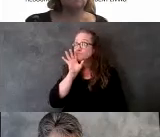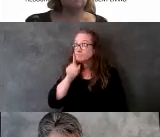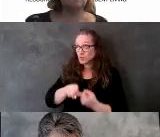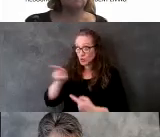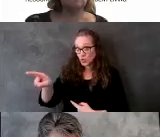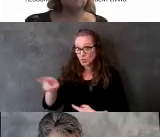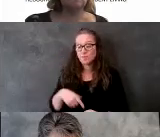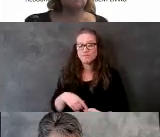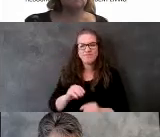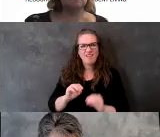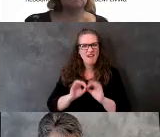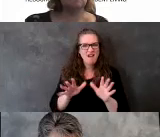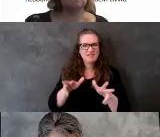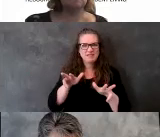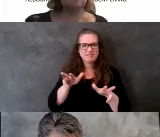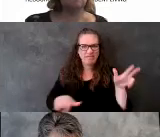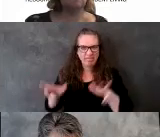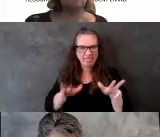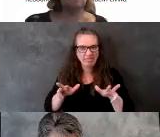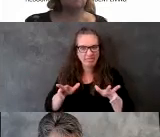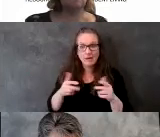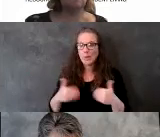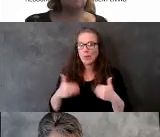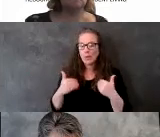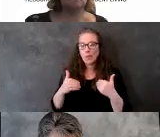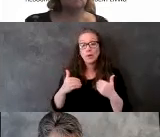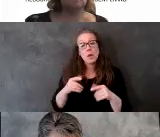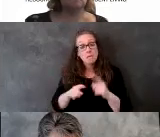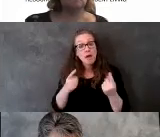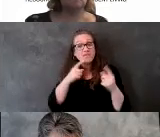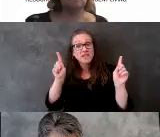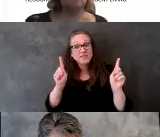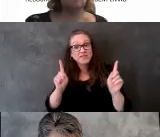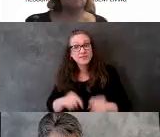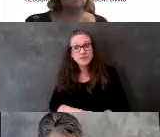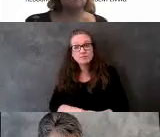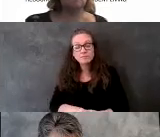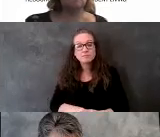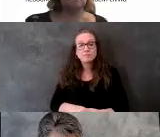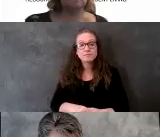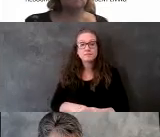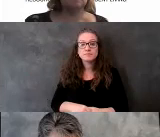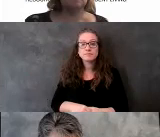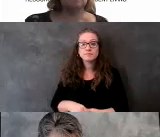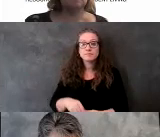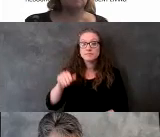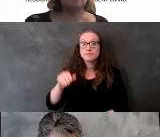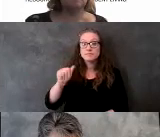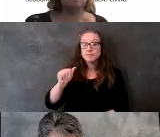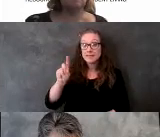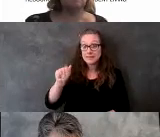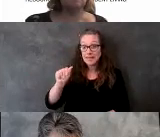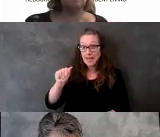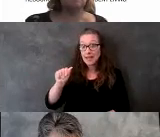a very cumbersome way to communicate. It takes a while, but it is effective. And the ADA specifically recognizes